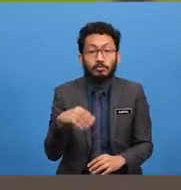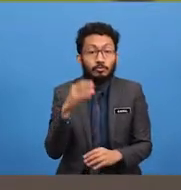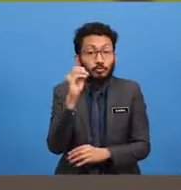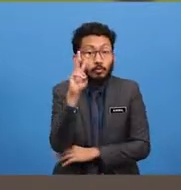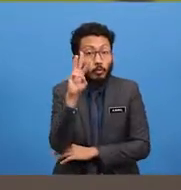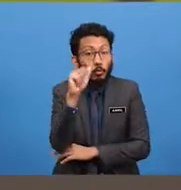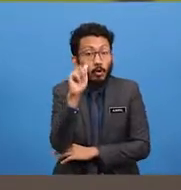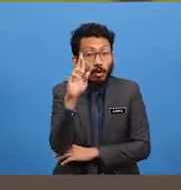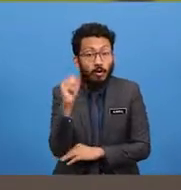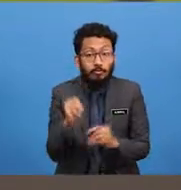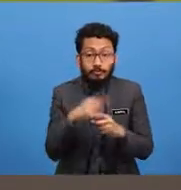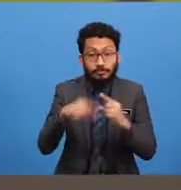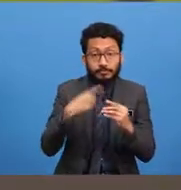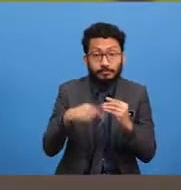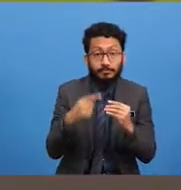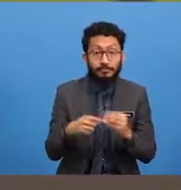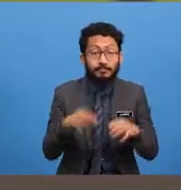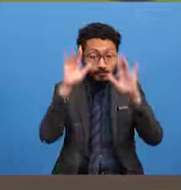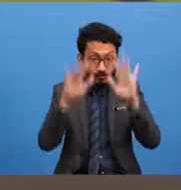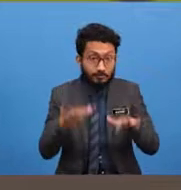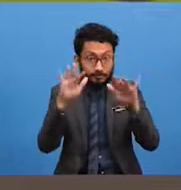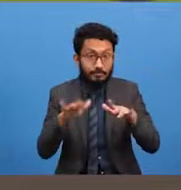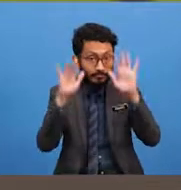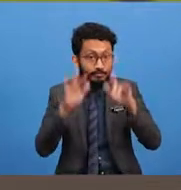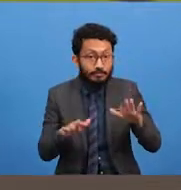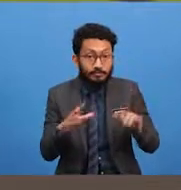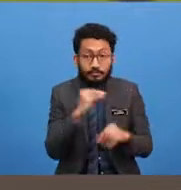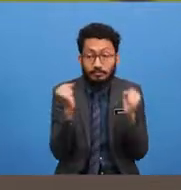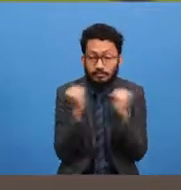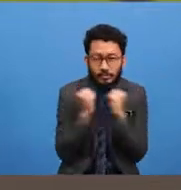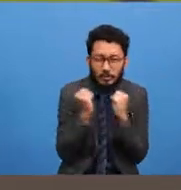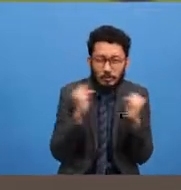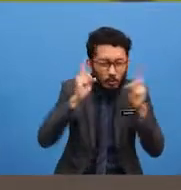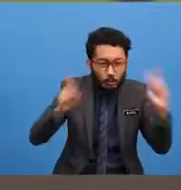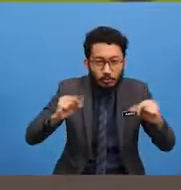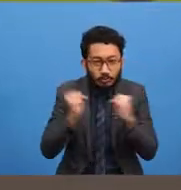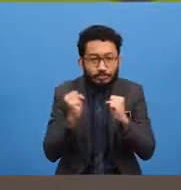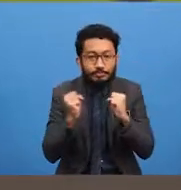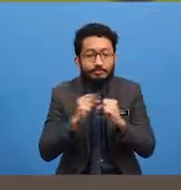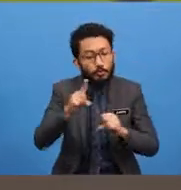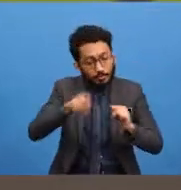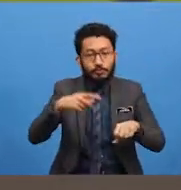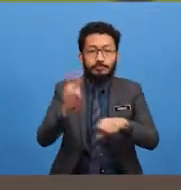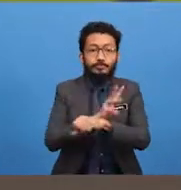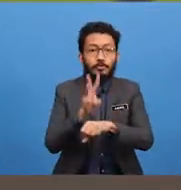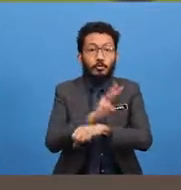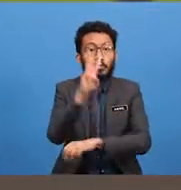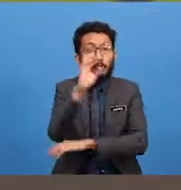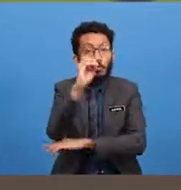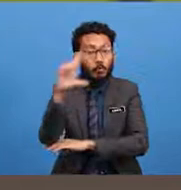example, when it's raining and cold, you can wear woolen